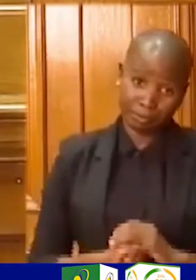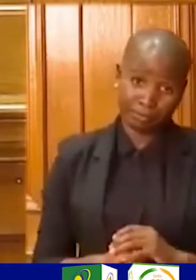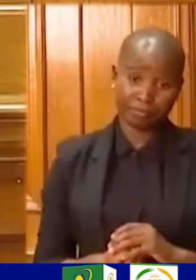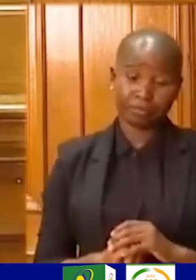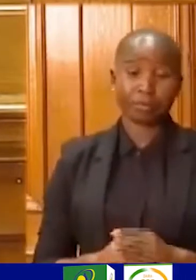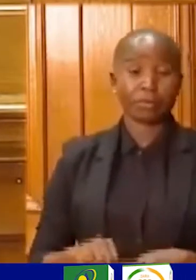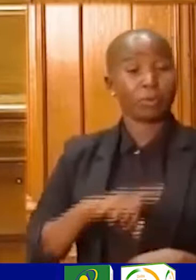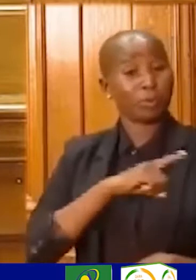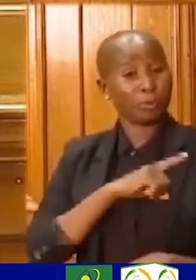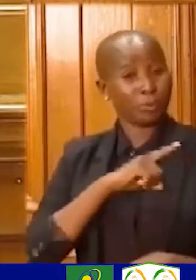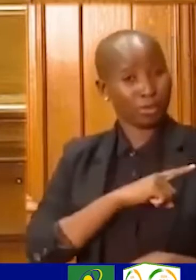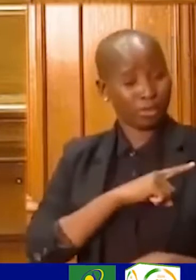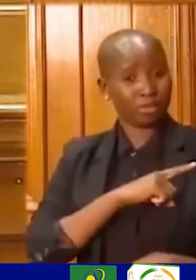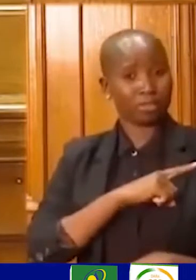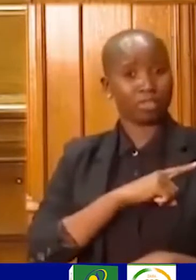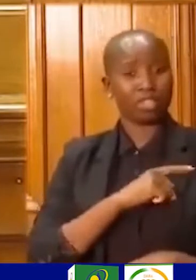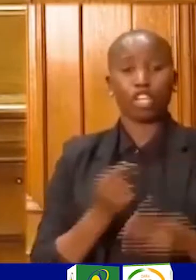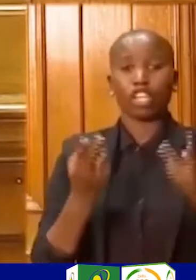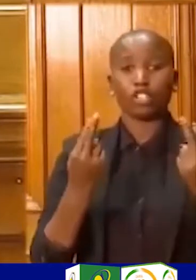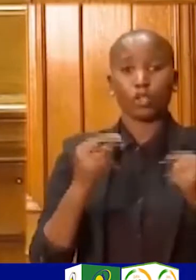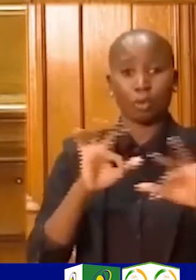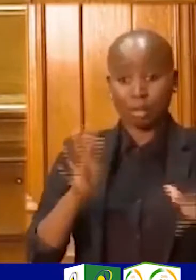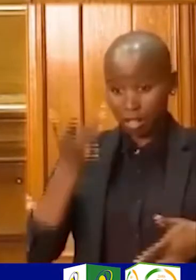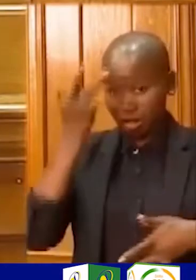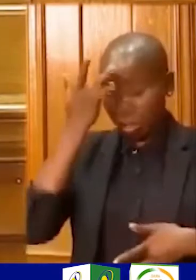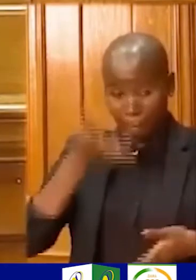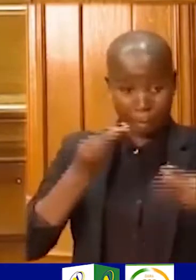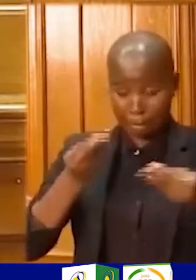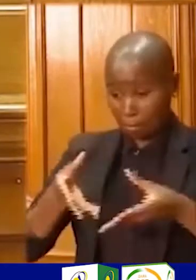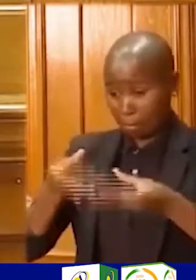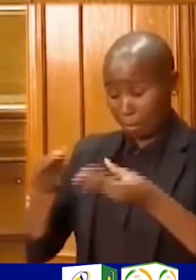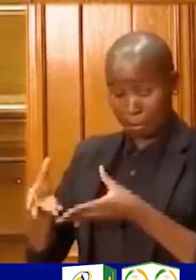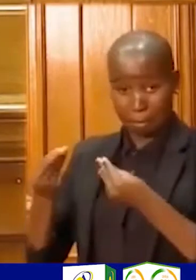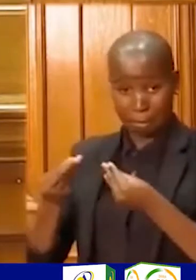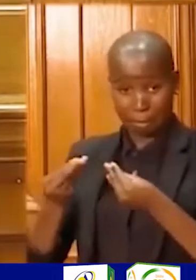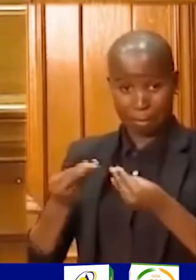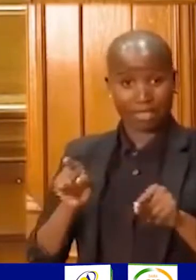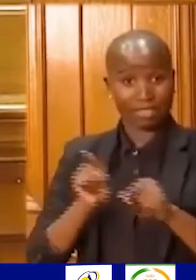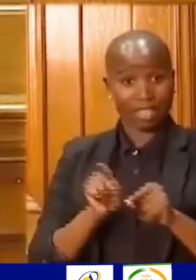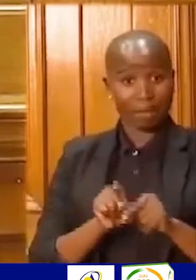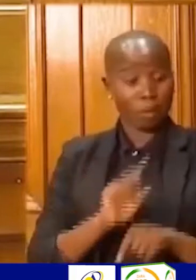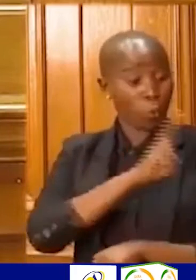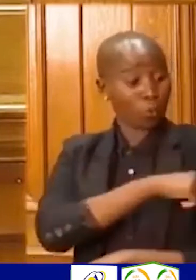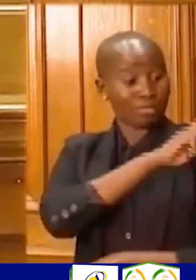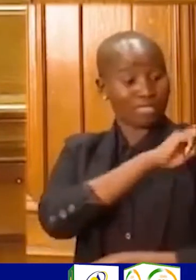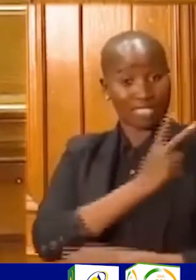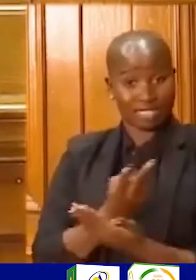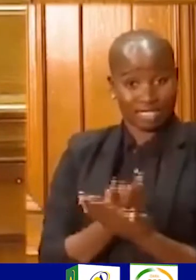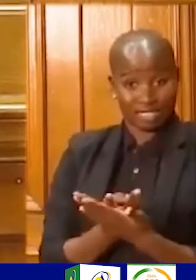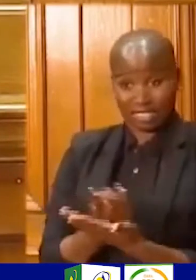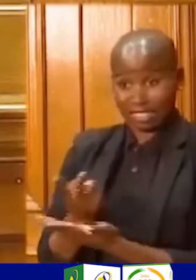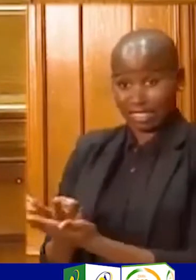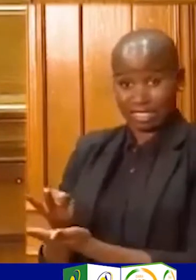number of new infections, the number of hospital admissions, and the deaths